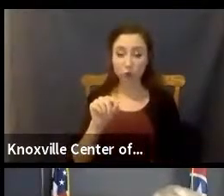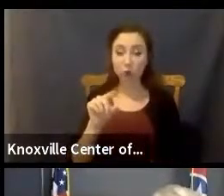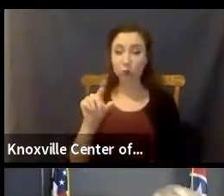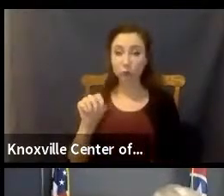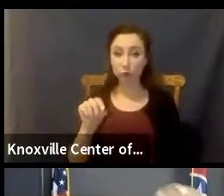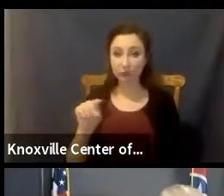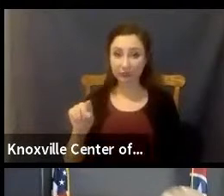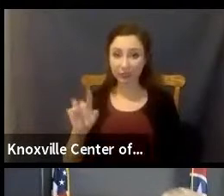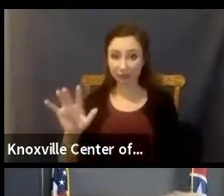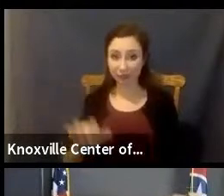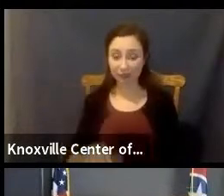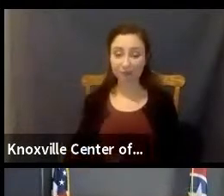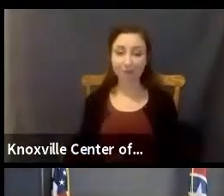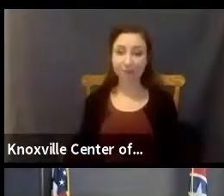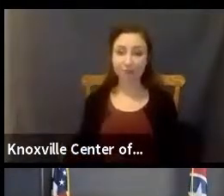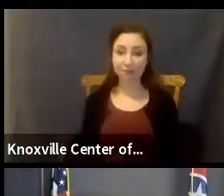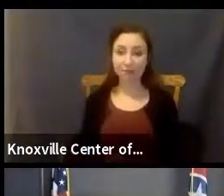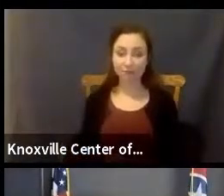2020-5.